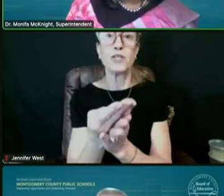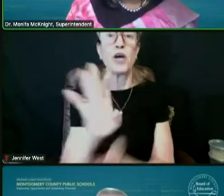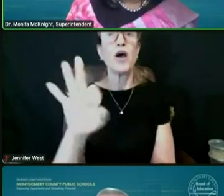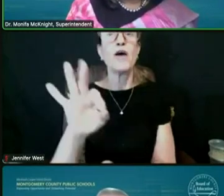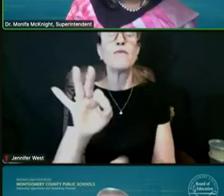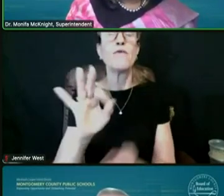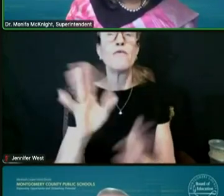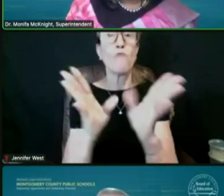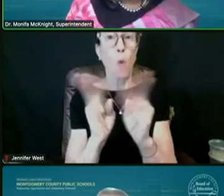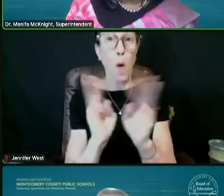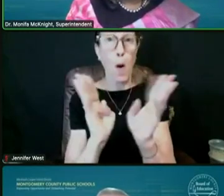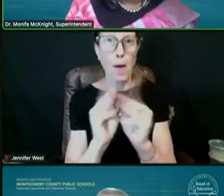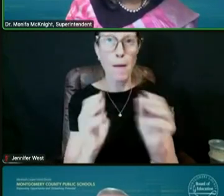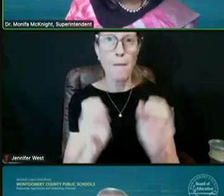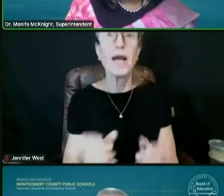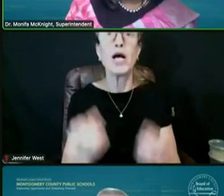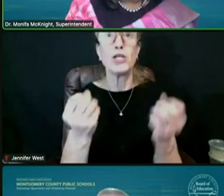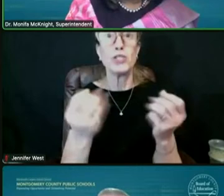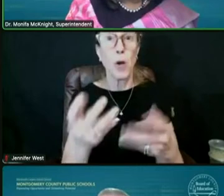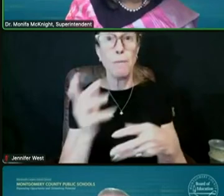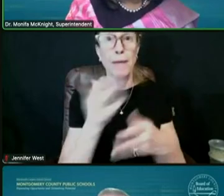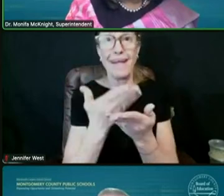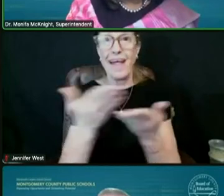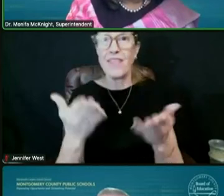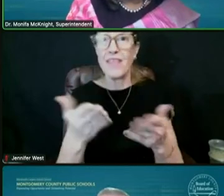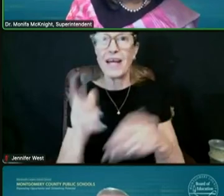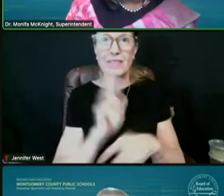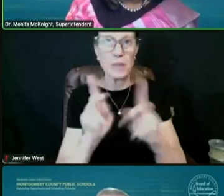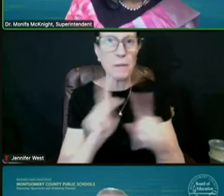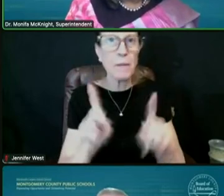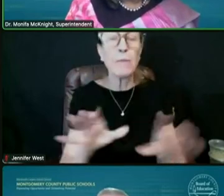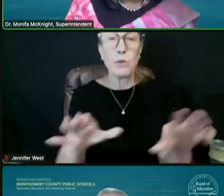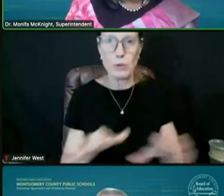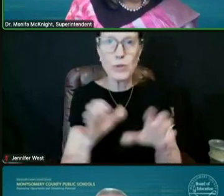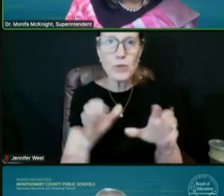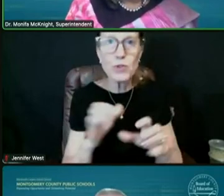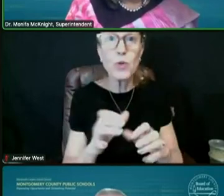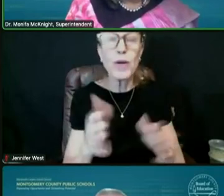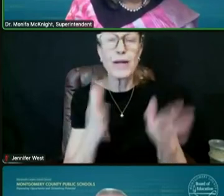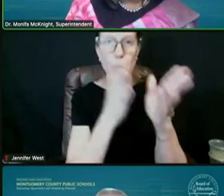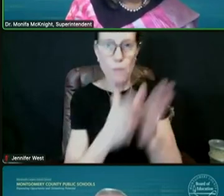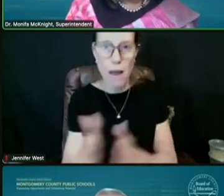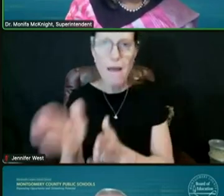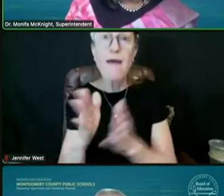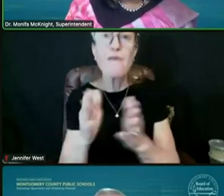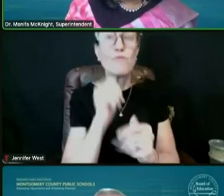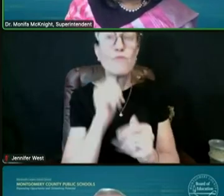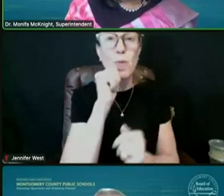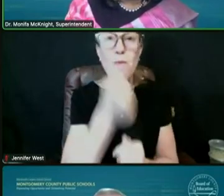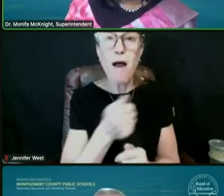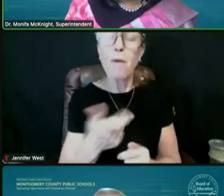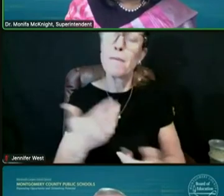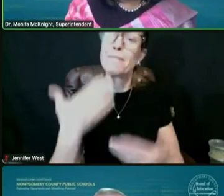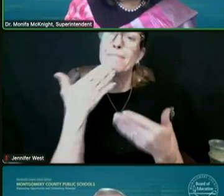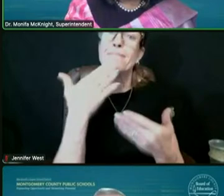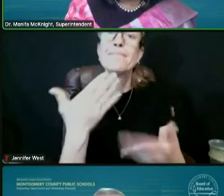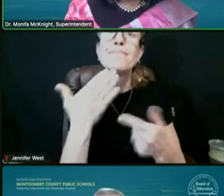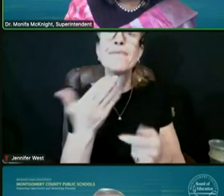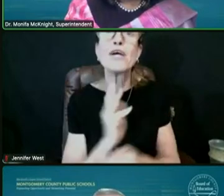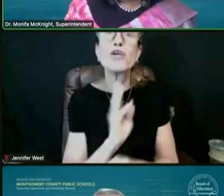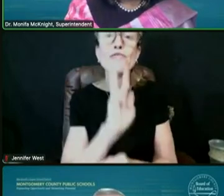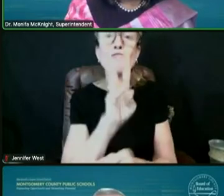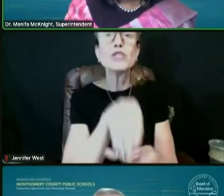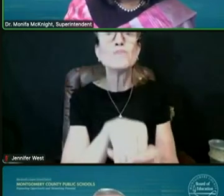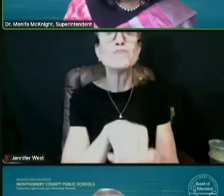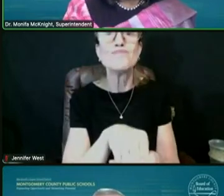that everybody's planning to do to get prepared for tomorrow and the rest of the week, but I am so grateful that you've spent some time or have agreed to spend some